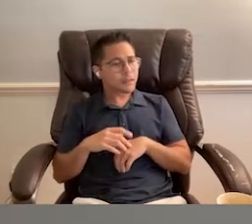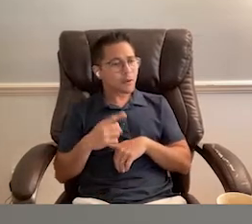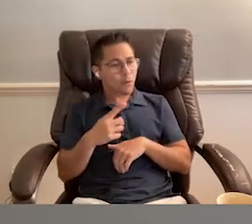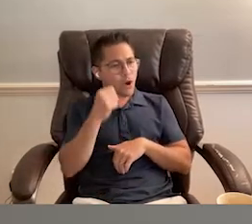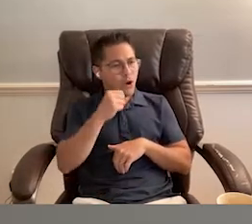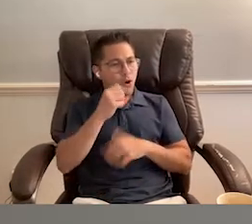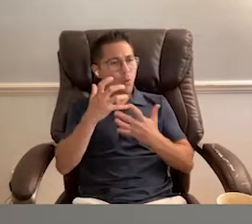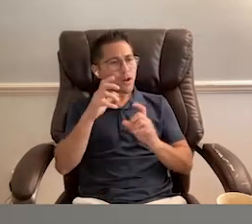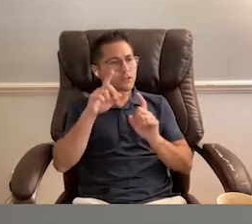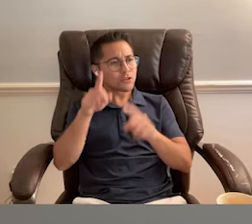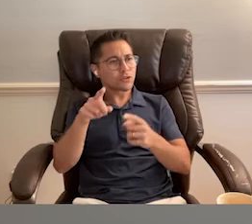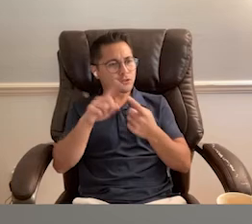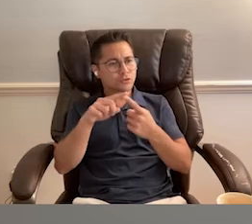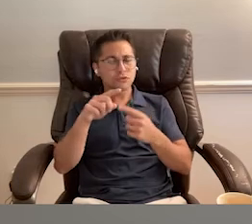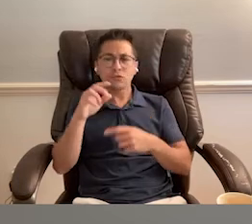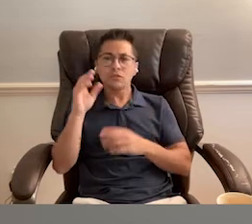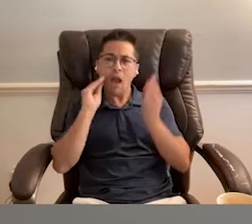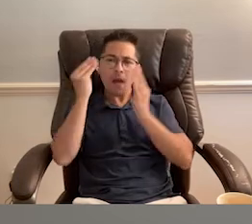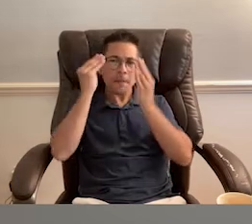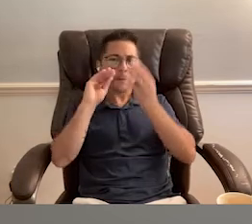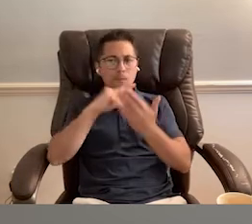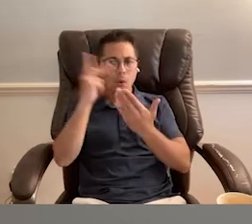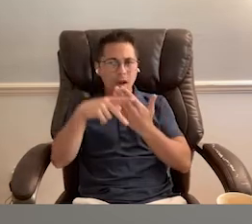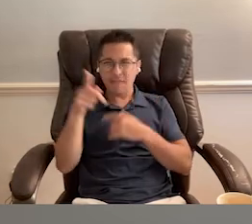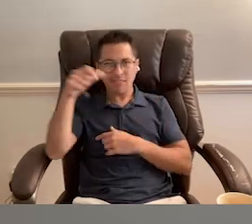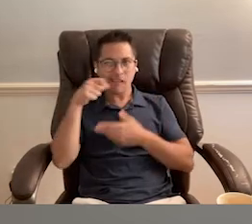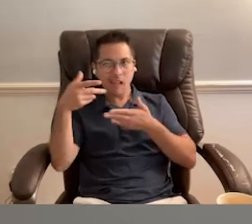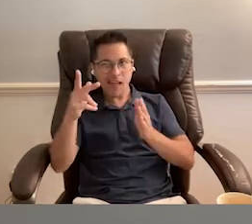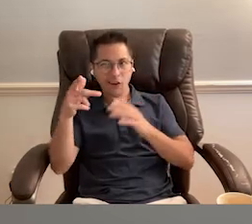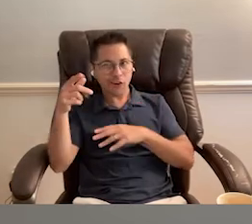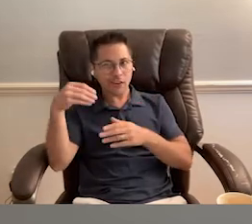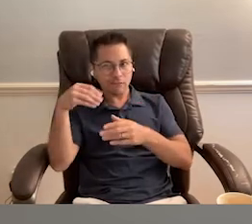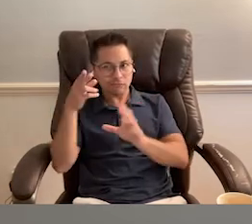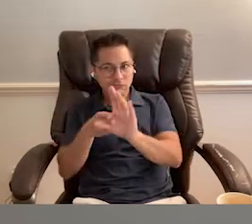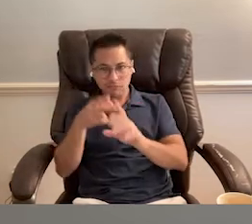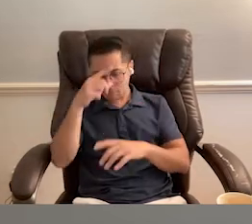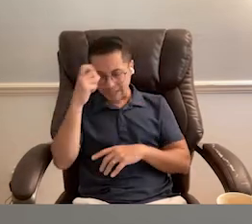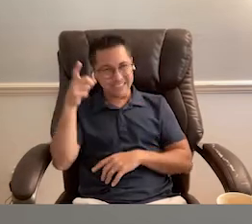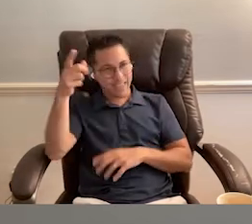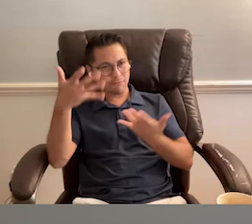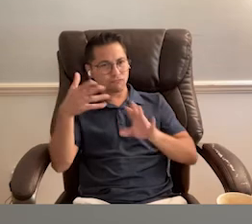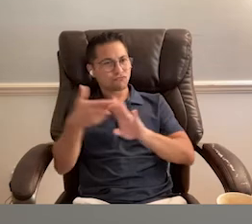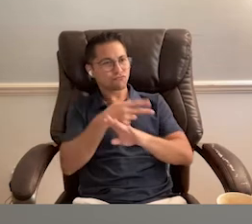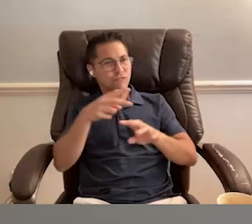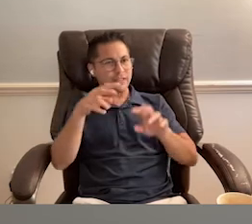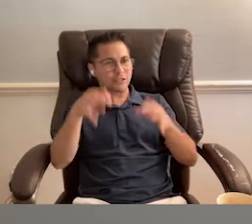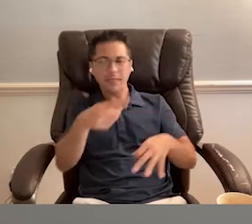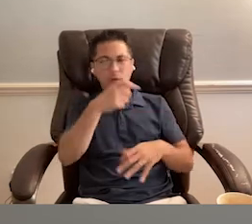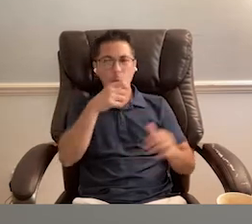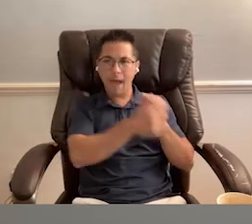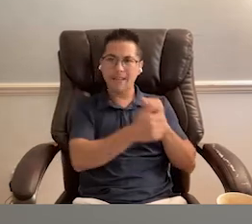A girl wants to go into the cosmetology program, and they're not letting her in because they predetermined that she won't pass the math